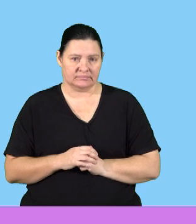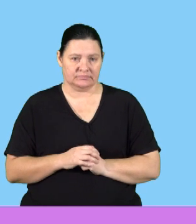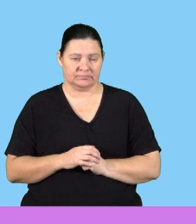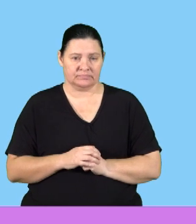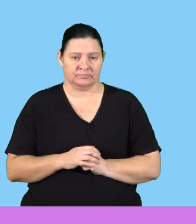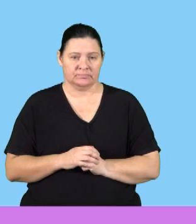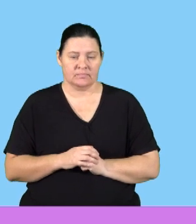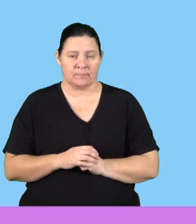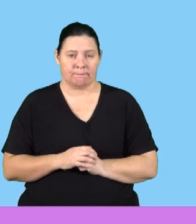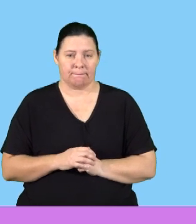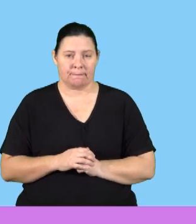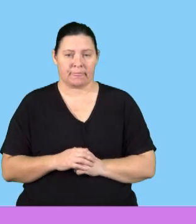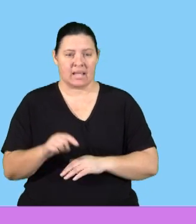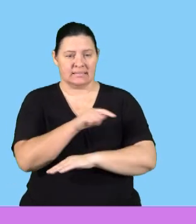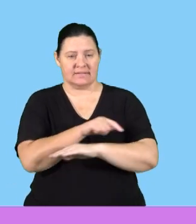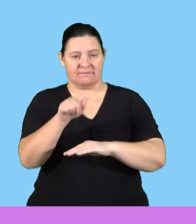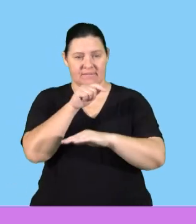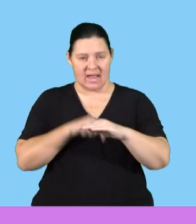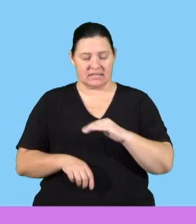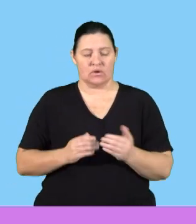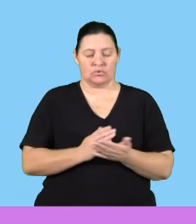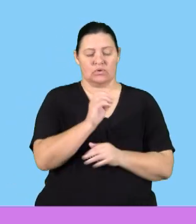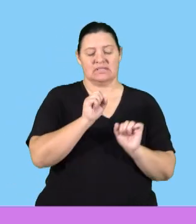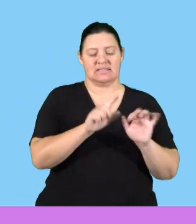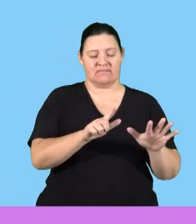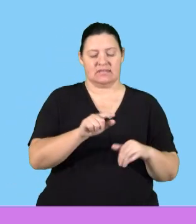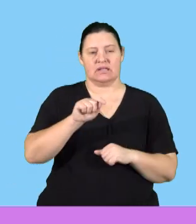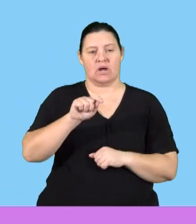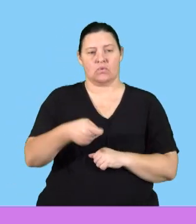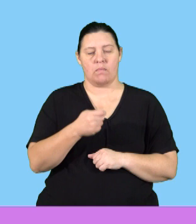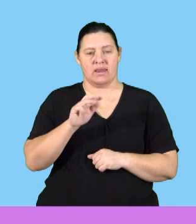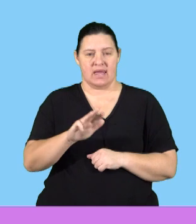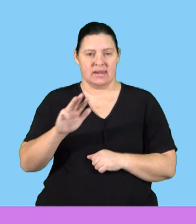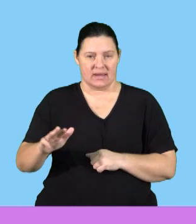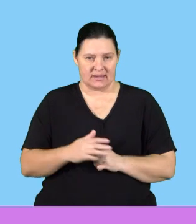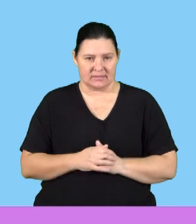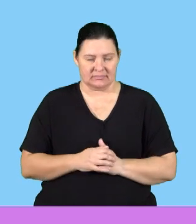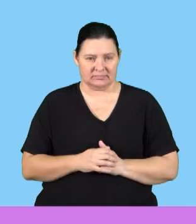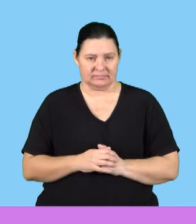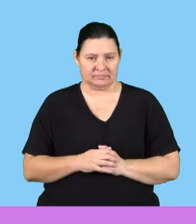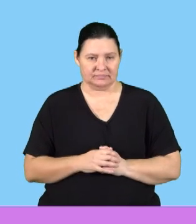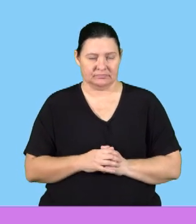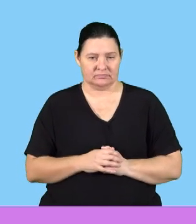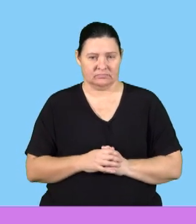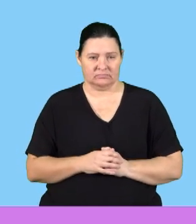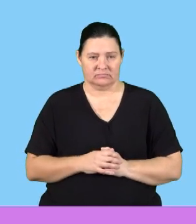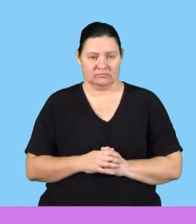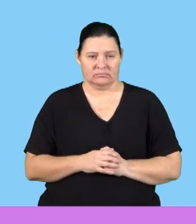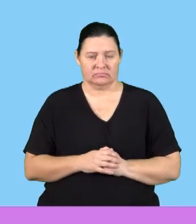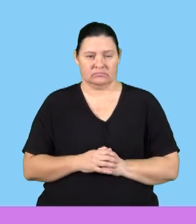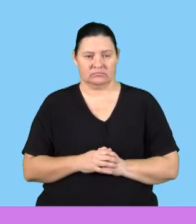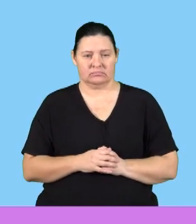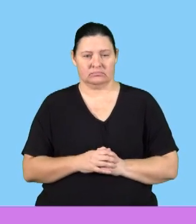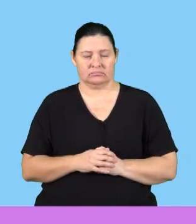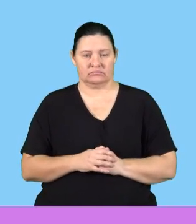99, and then we divide this by the previous price, which is